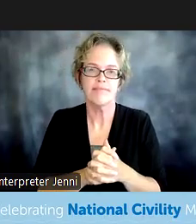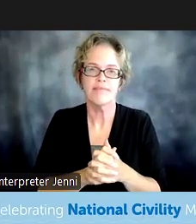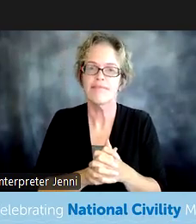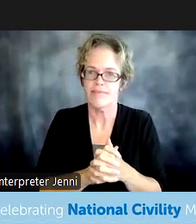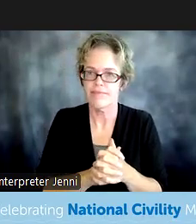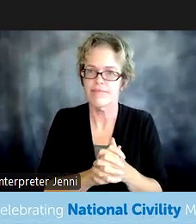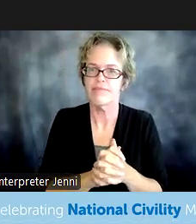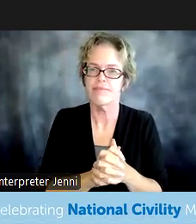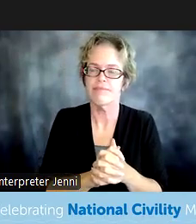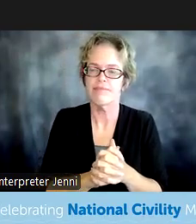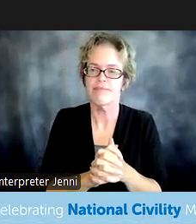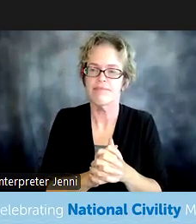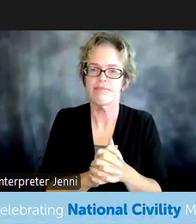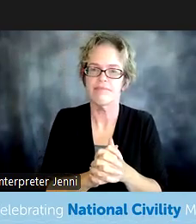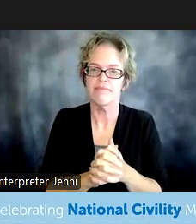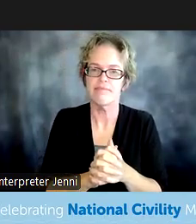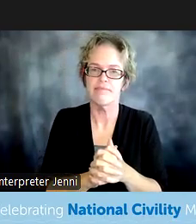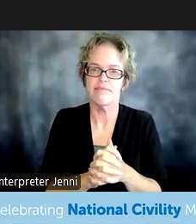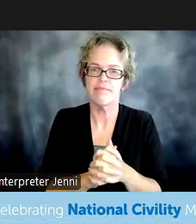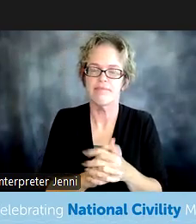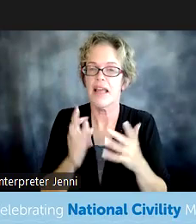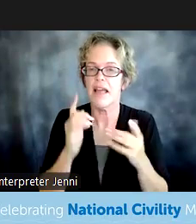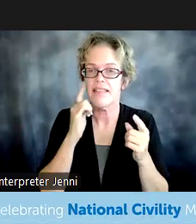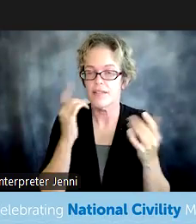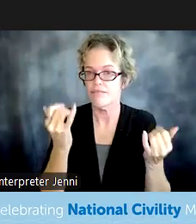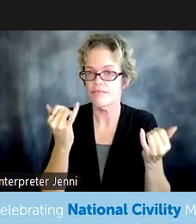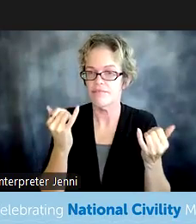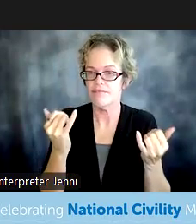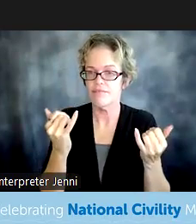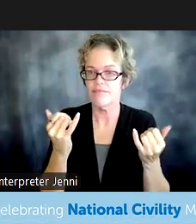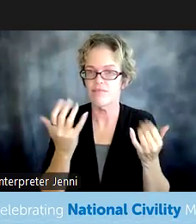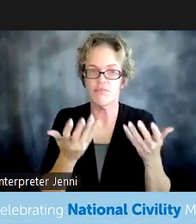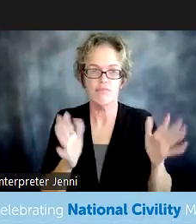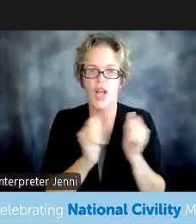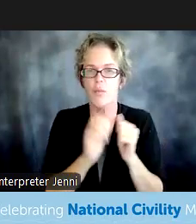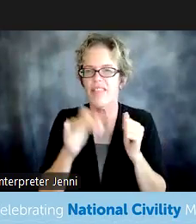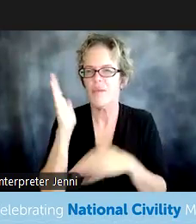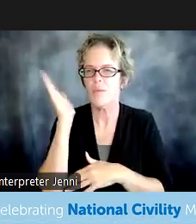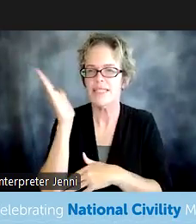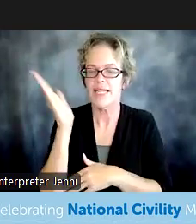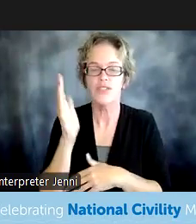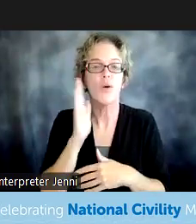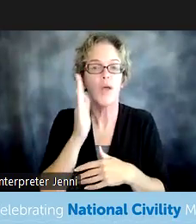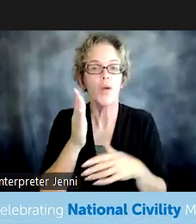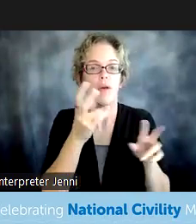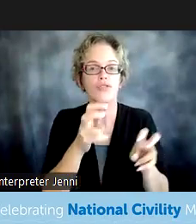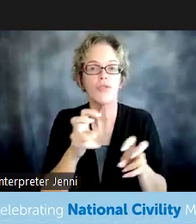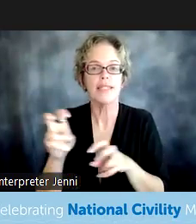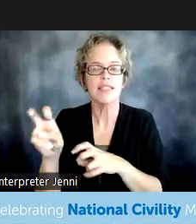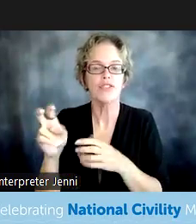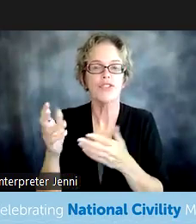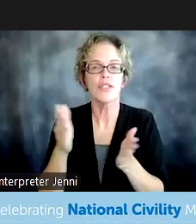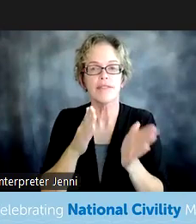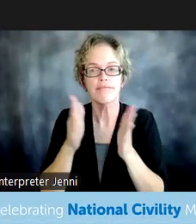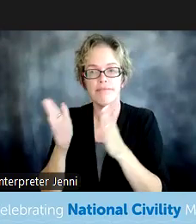All right, so I think at this point we're done with the presentation. So we are going to transition over